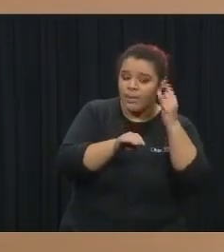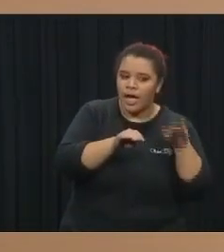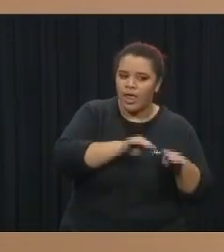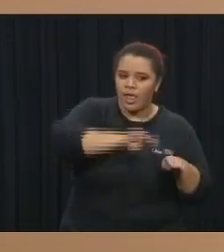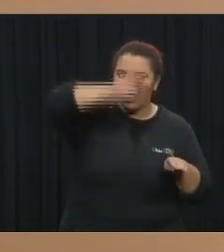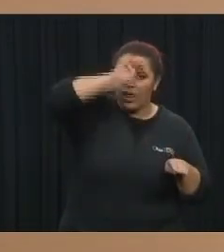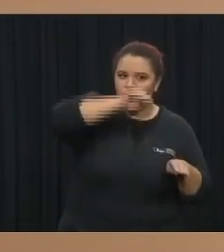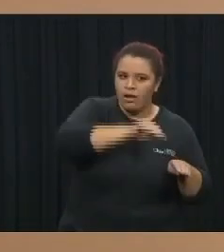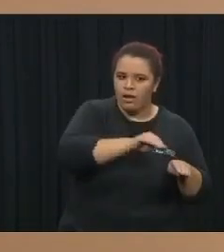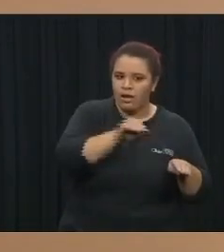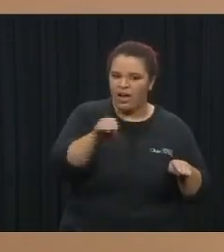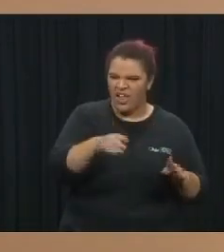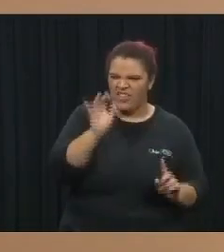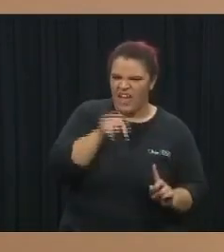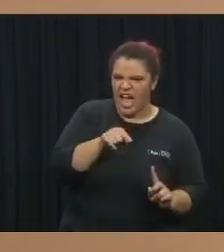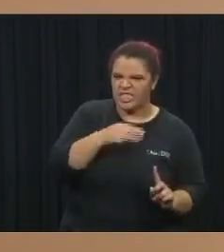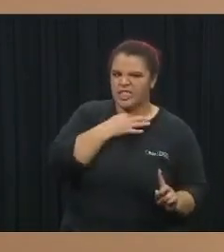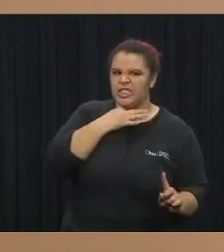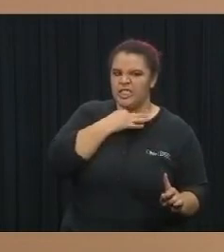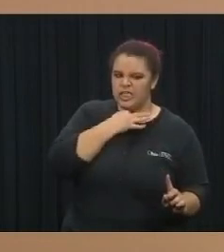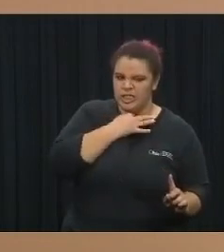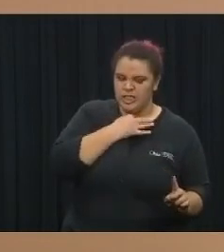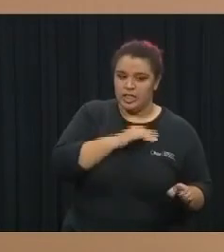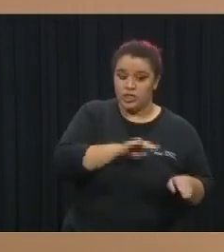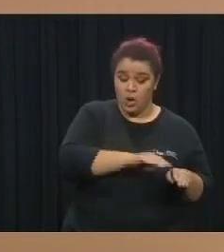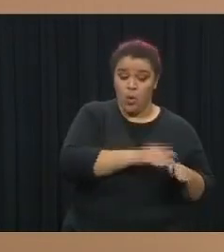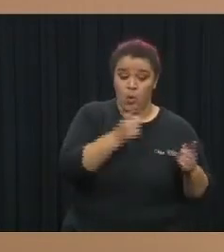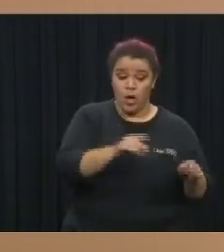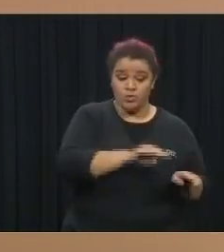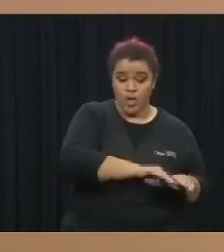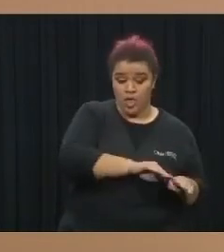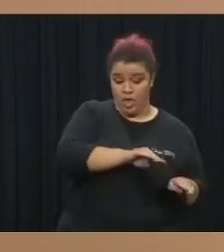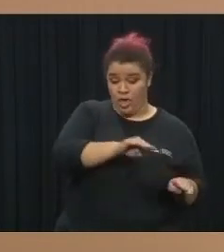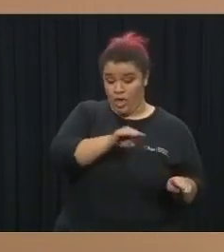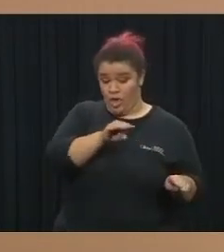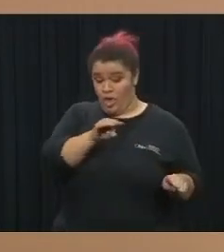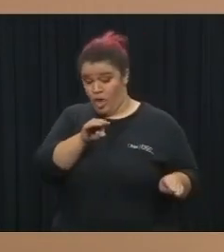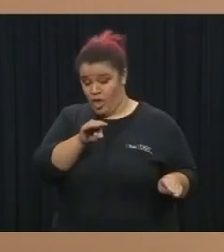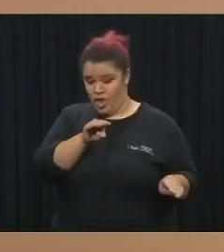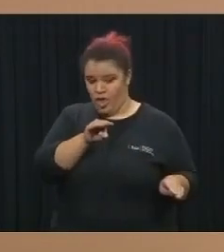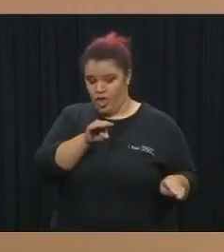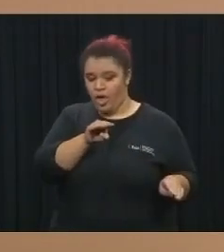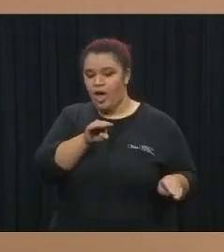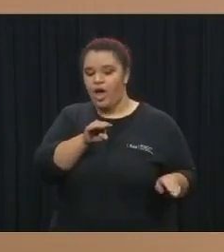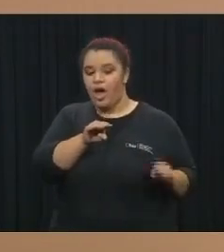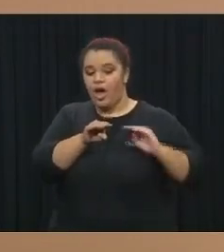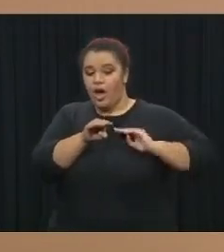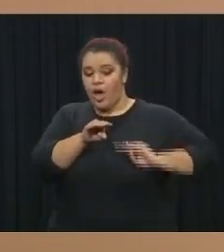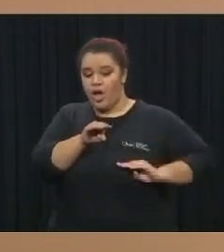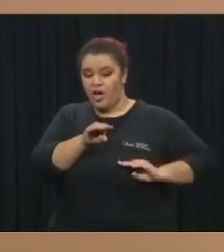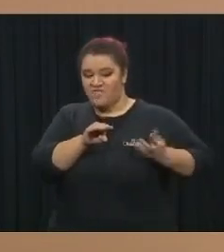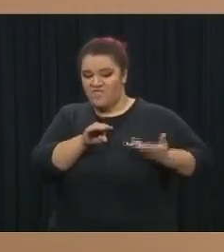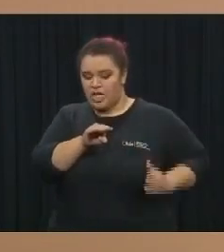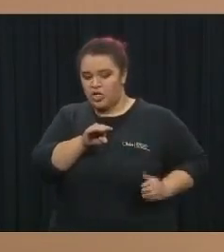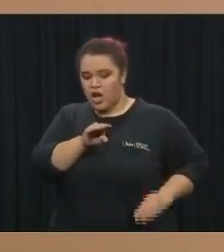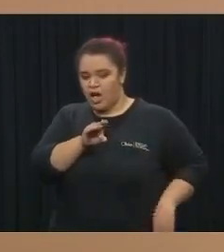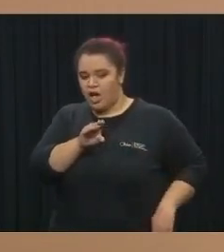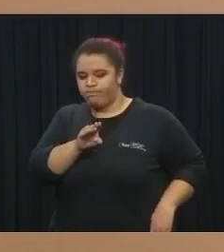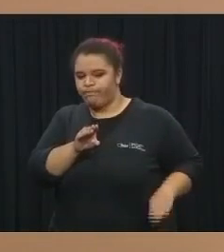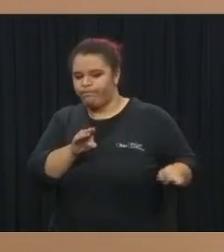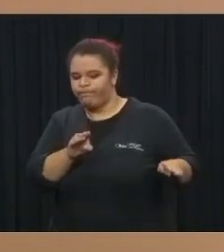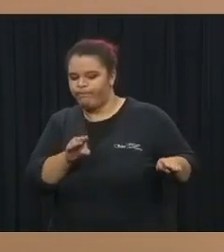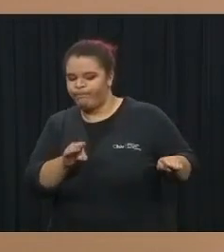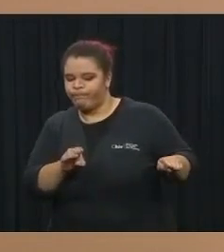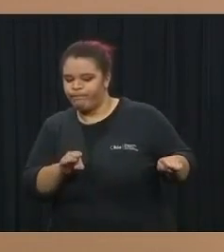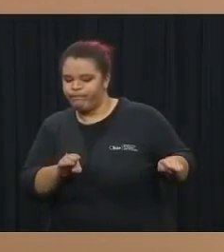disease that we'll be taking into account. So it's a complicated set of things that we'll learn, but you can imagine that